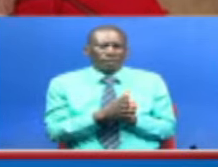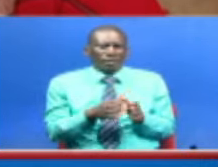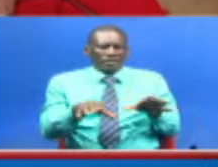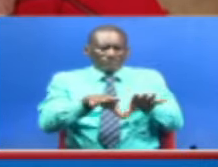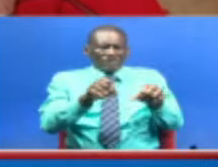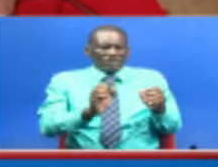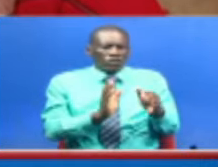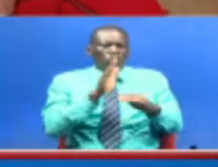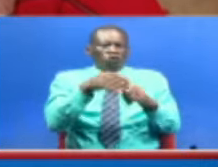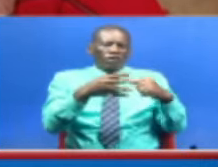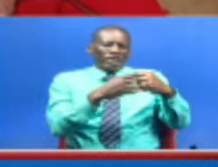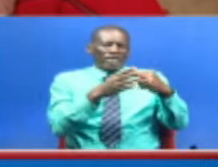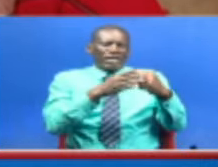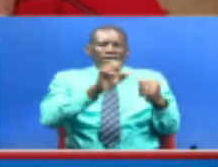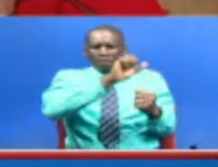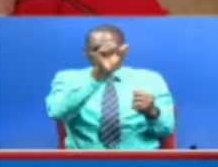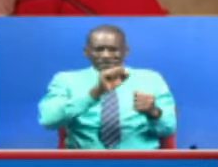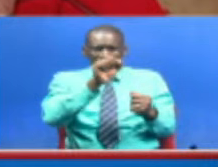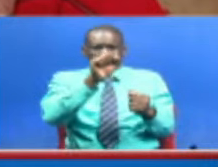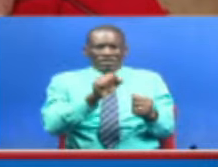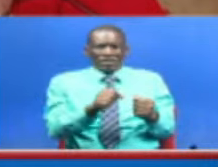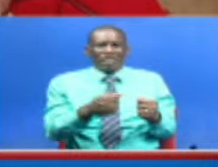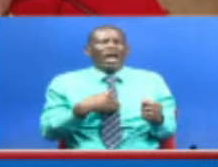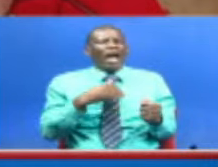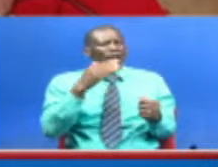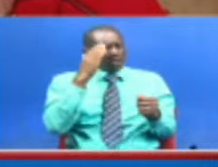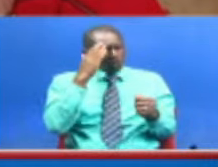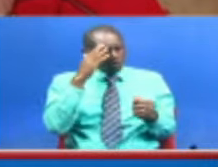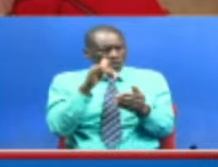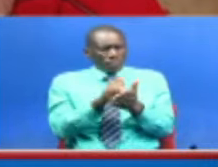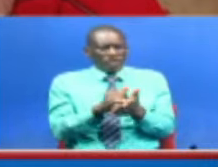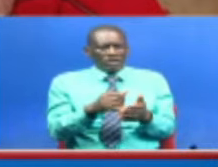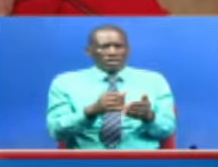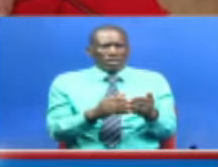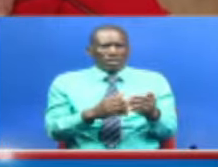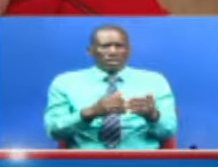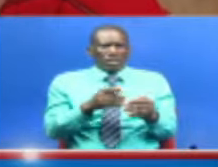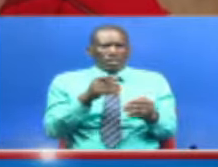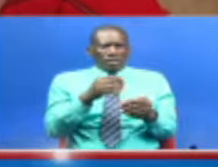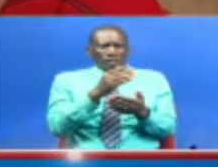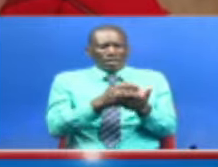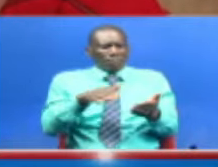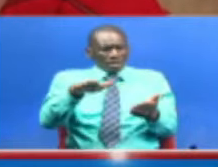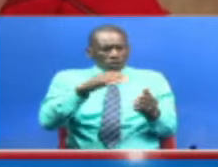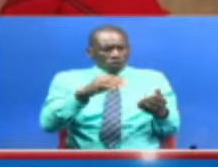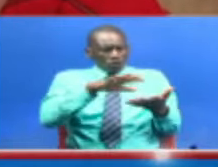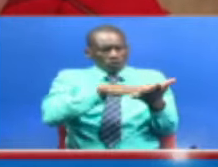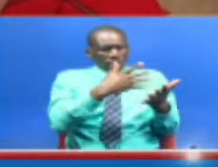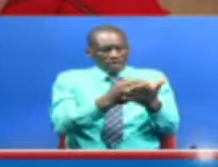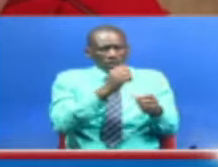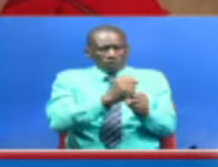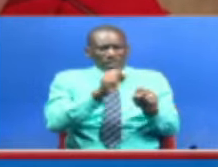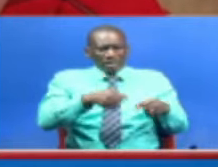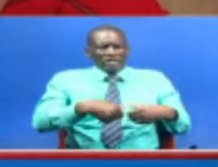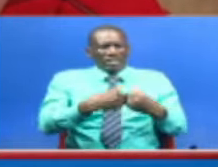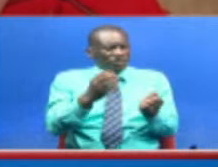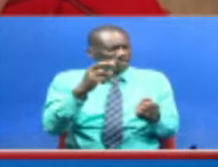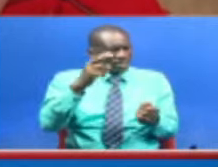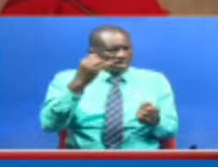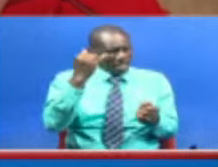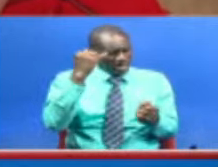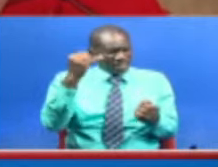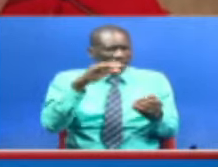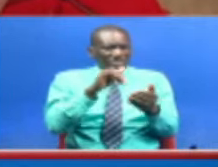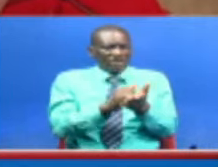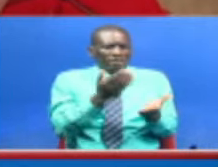above 99%. I do know that we do have challenges in parts of the network which can give the perception that possibly they